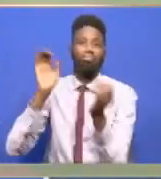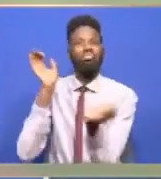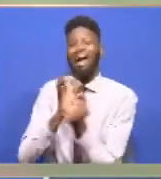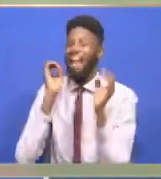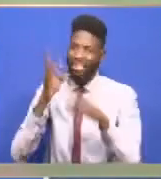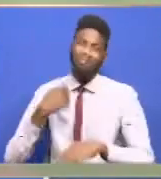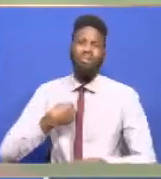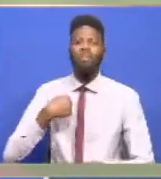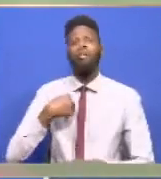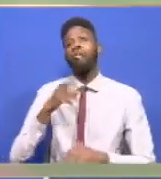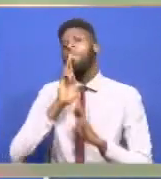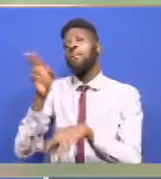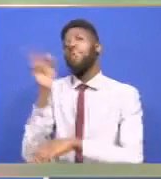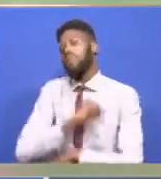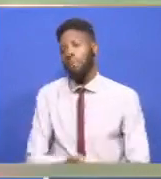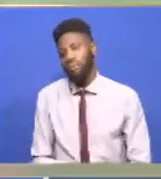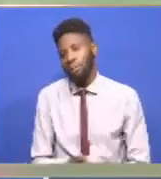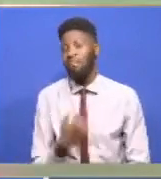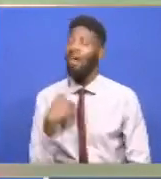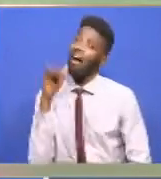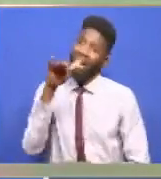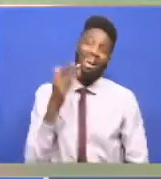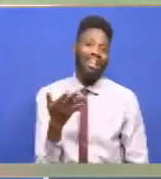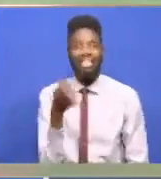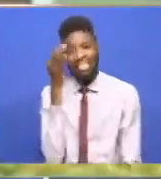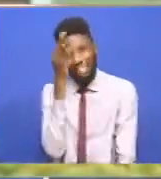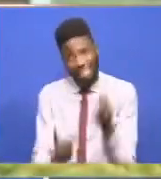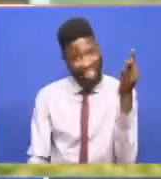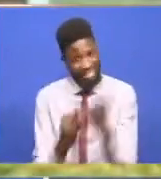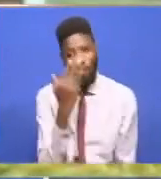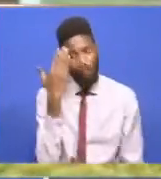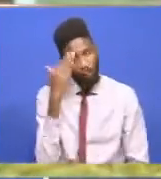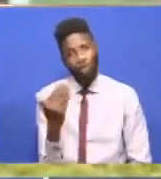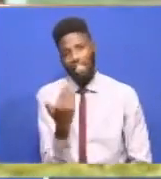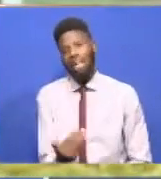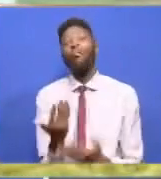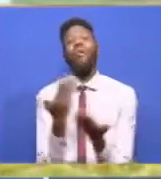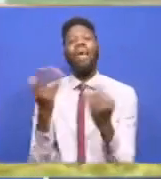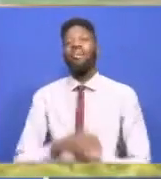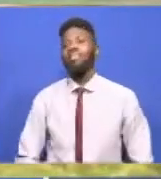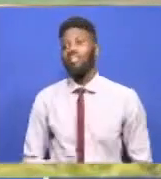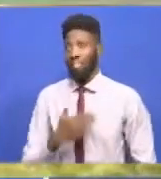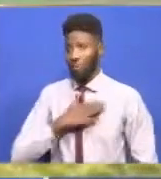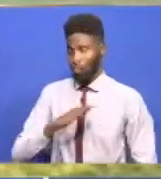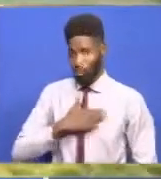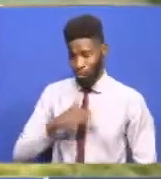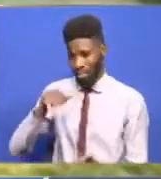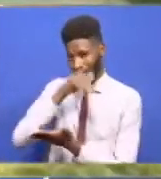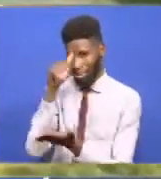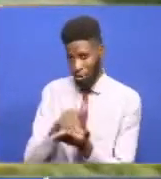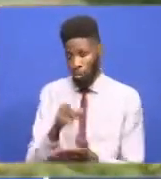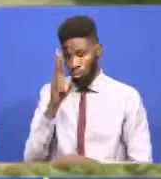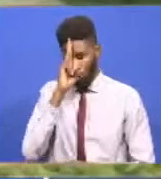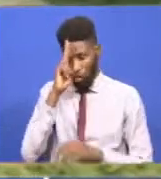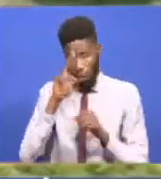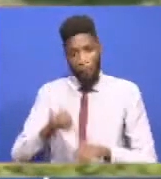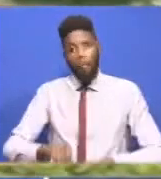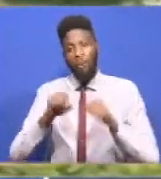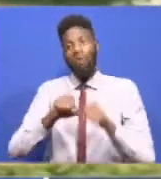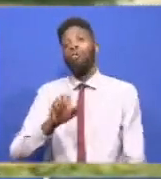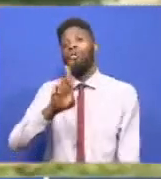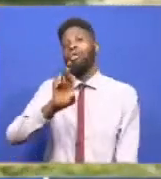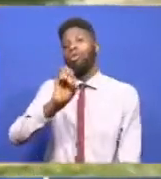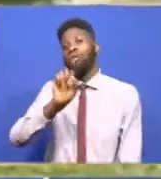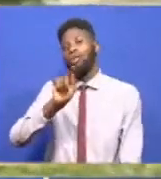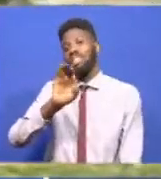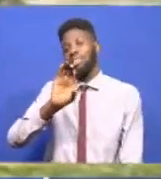yote. Sasa nauliza haki ya mtoto iko wapi? Samburu Central Sub County Police Commander Alex Rotich said the suspect